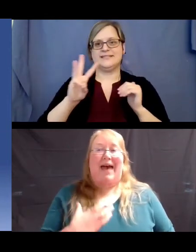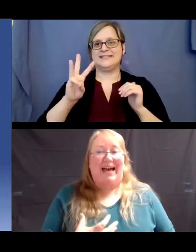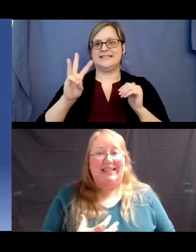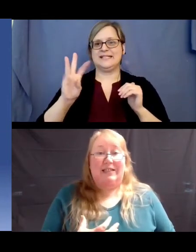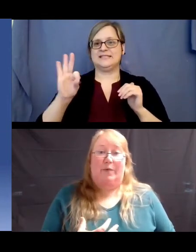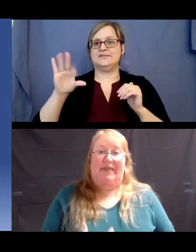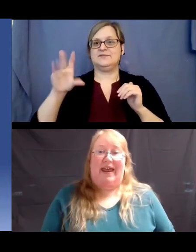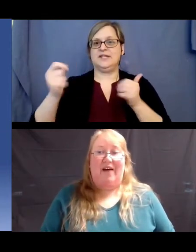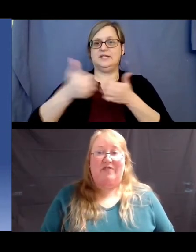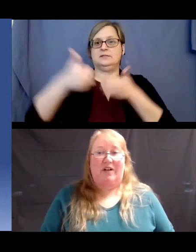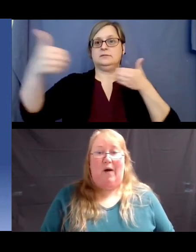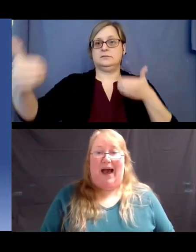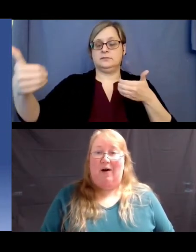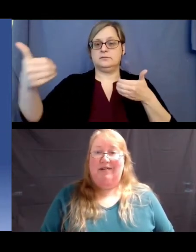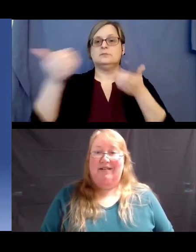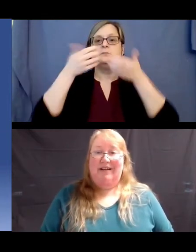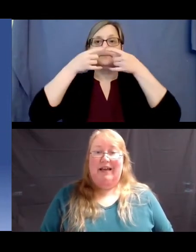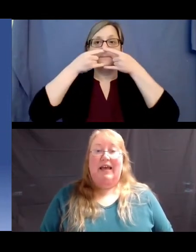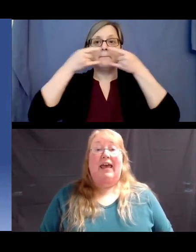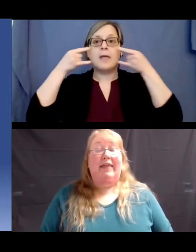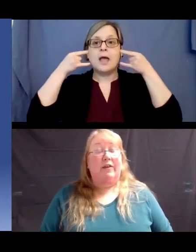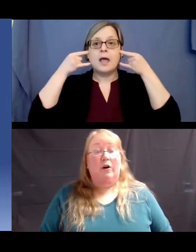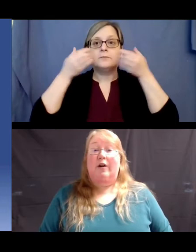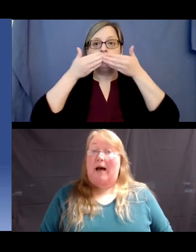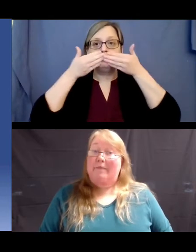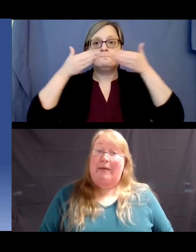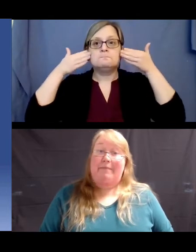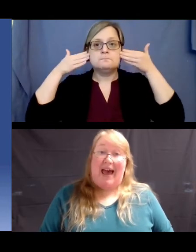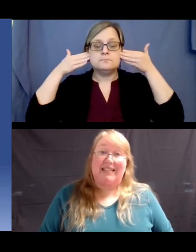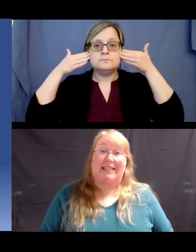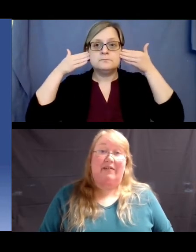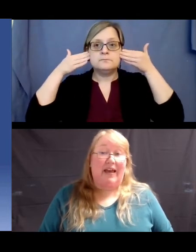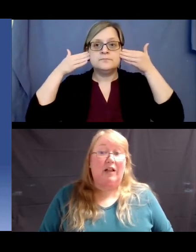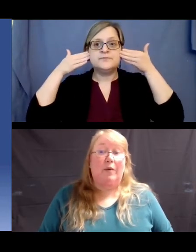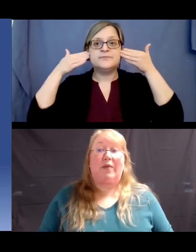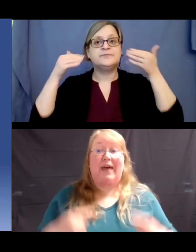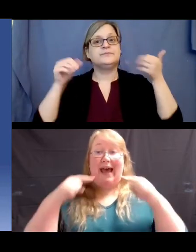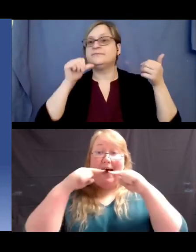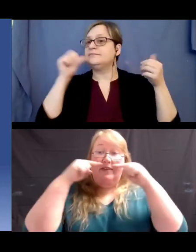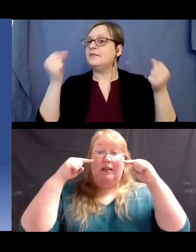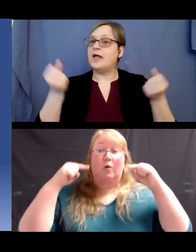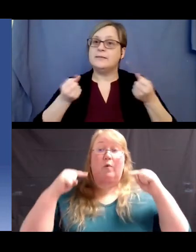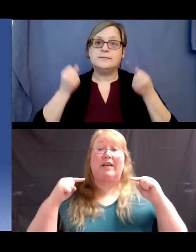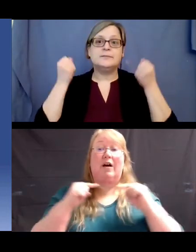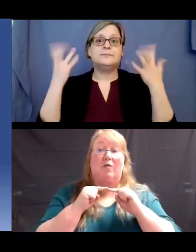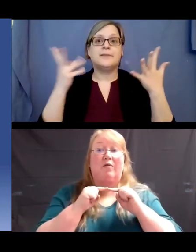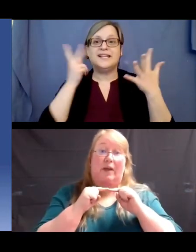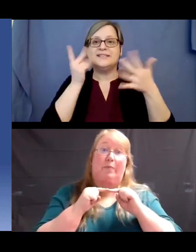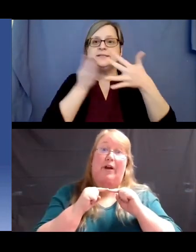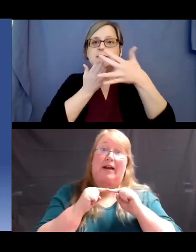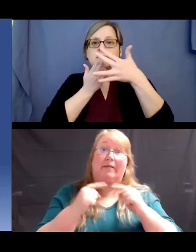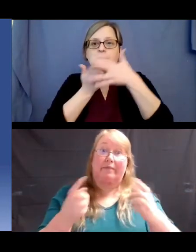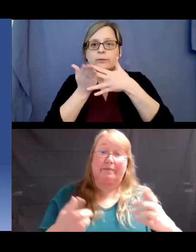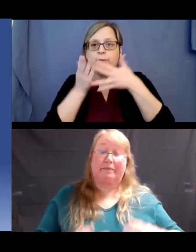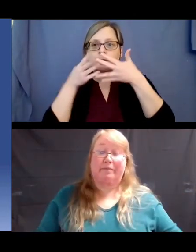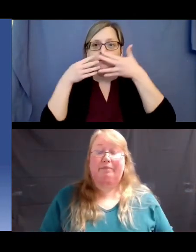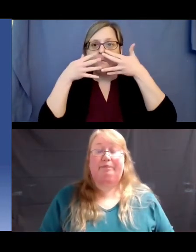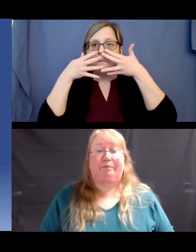wearing masks when they have to go out. And there are not many masks available that have the little window for lip